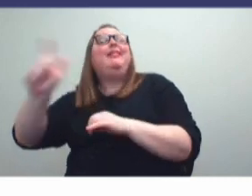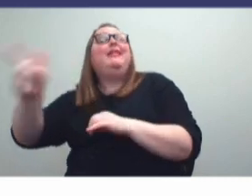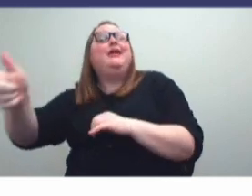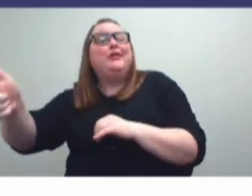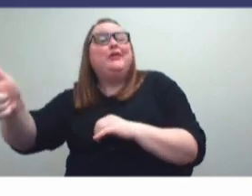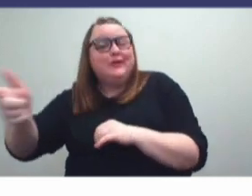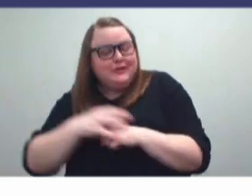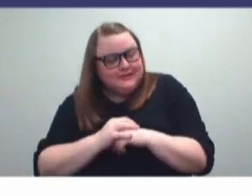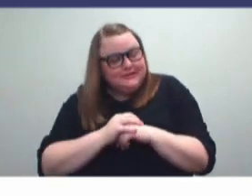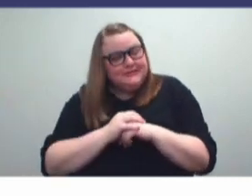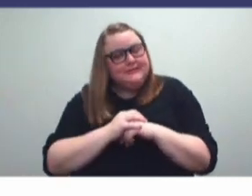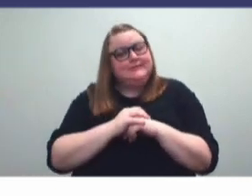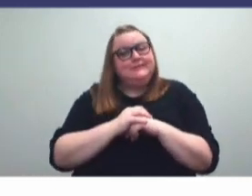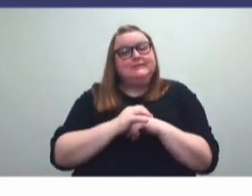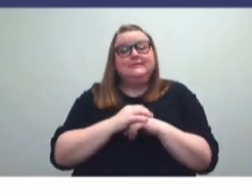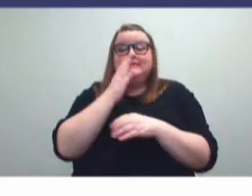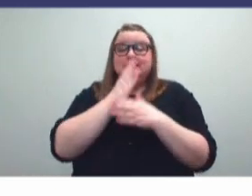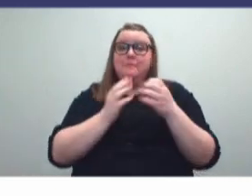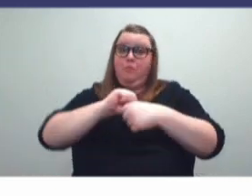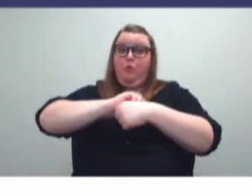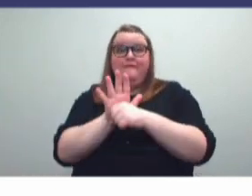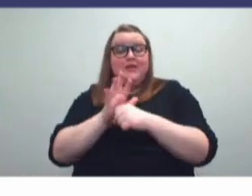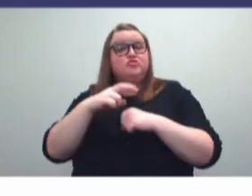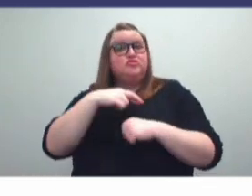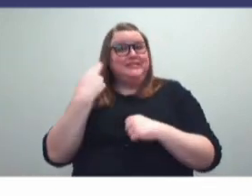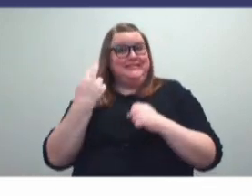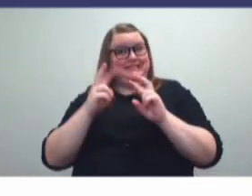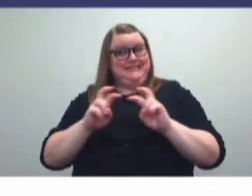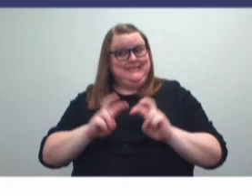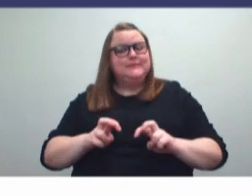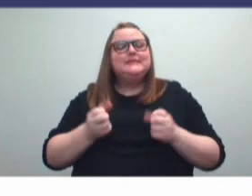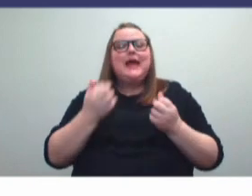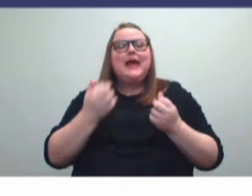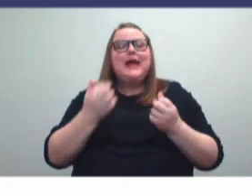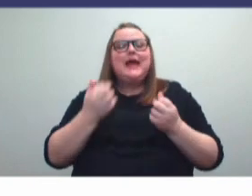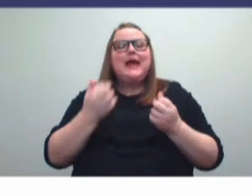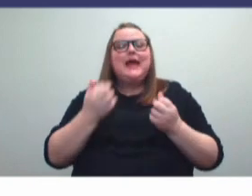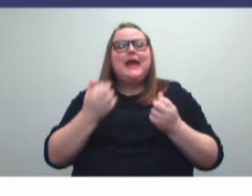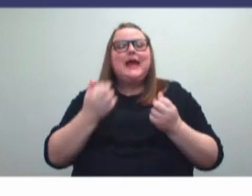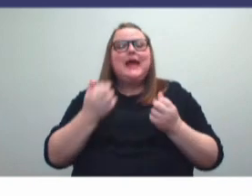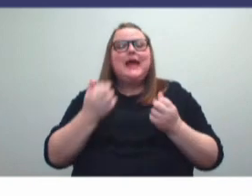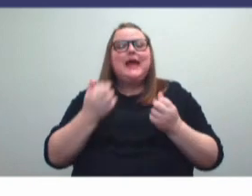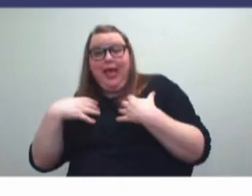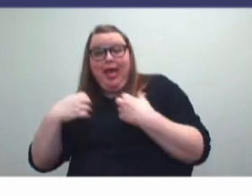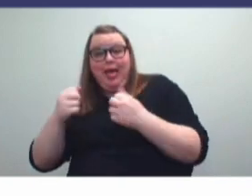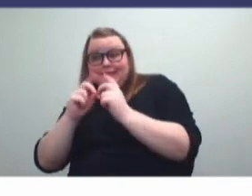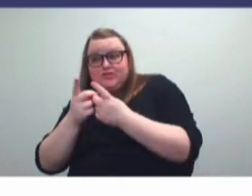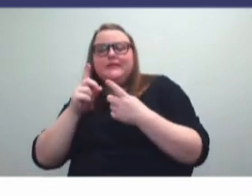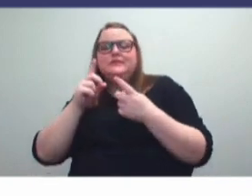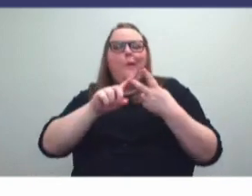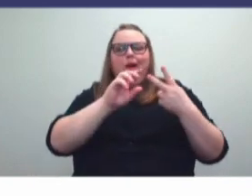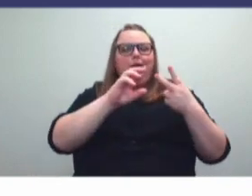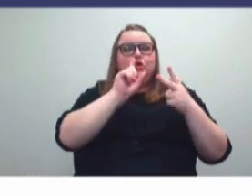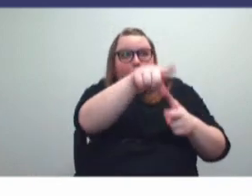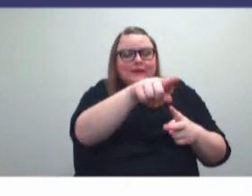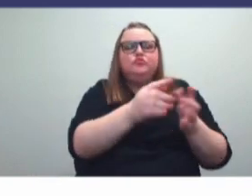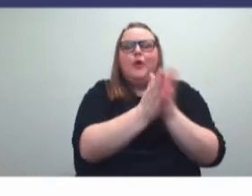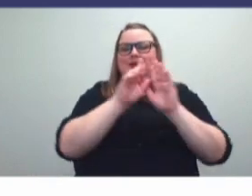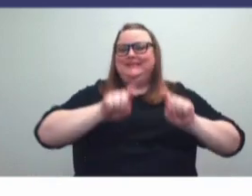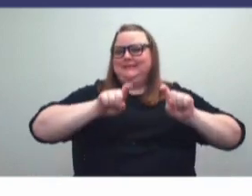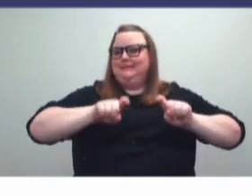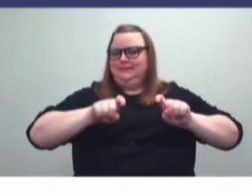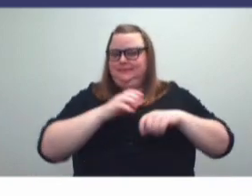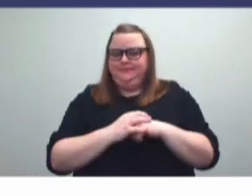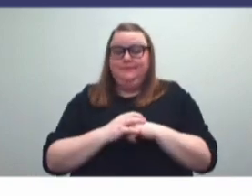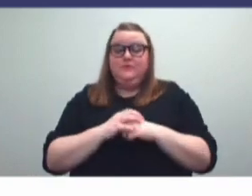health district to request a test. And so the idea being here that this is our first chance to find out if things are flaring up. If a